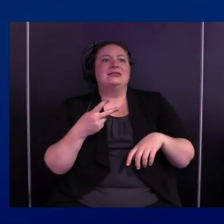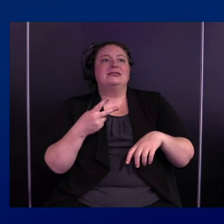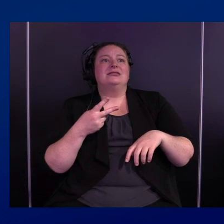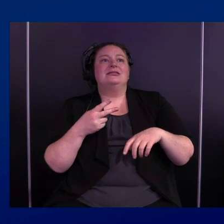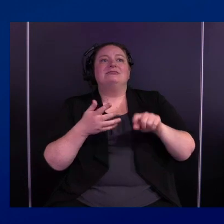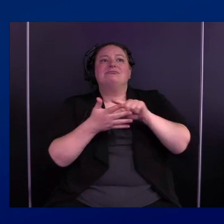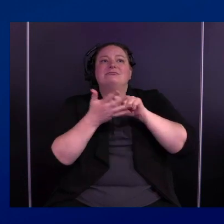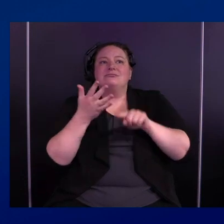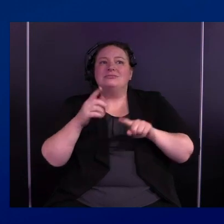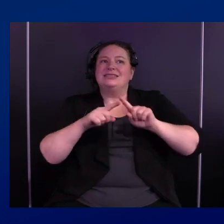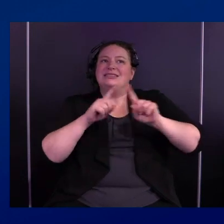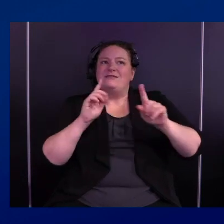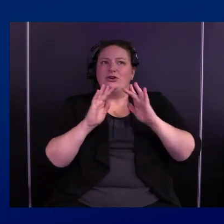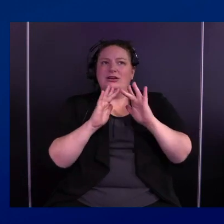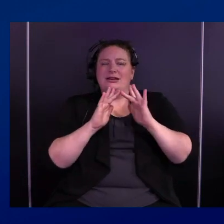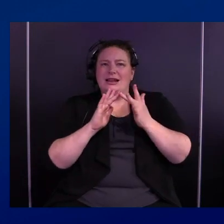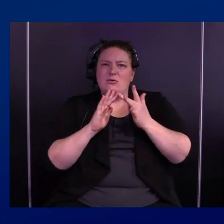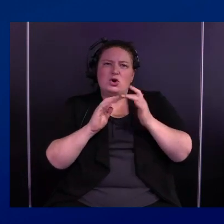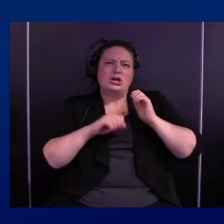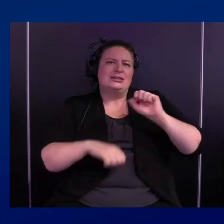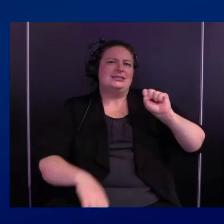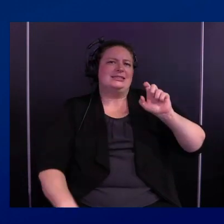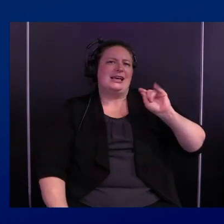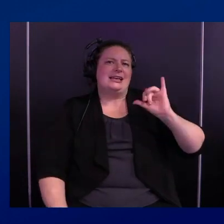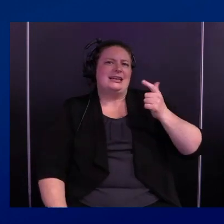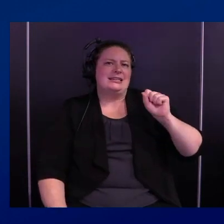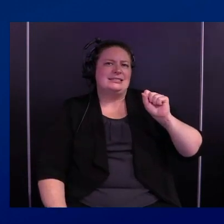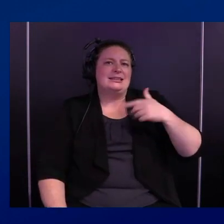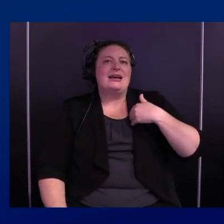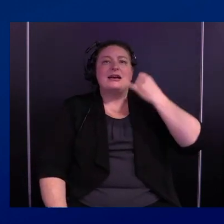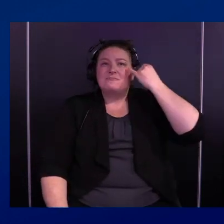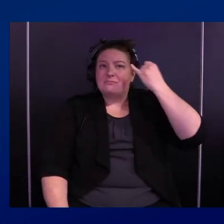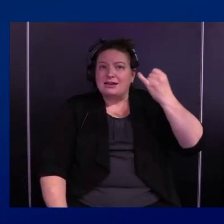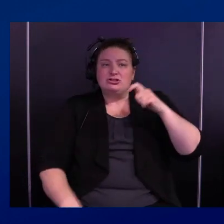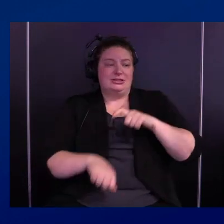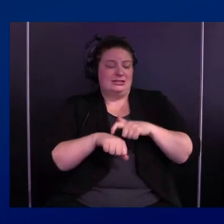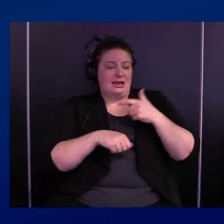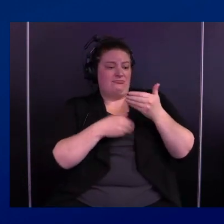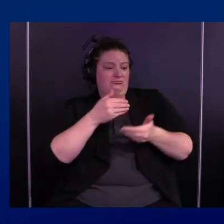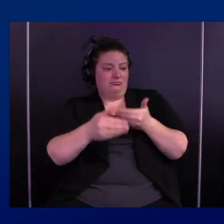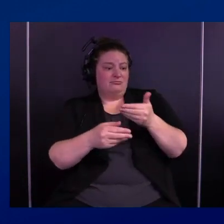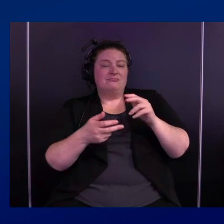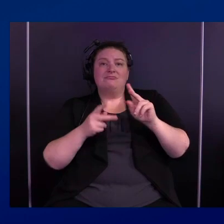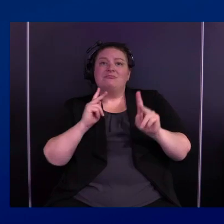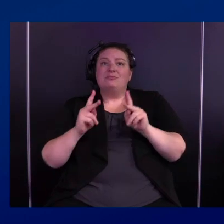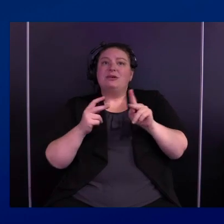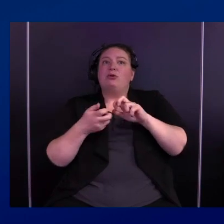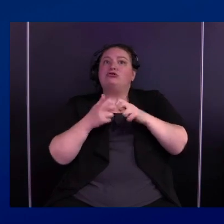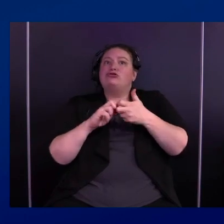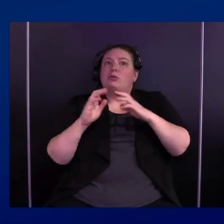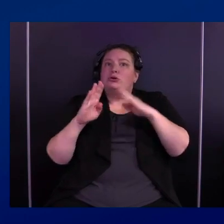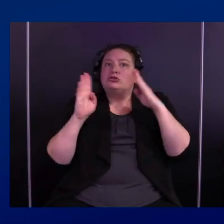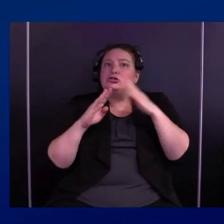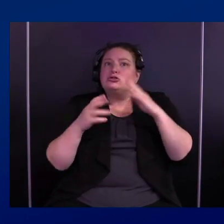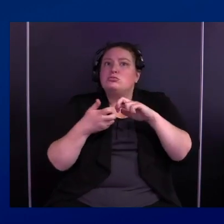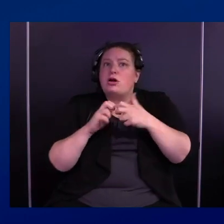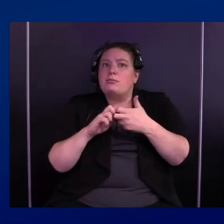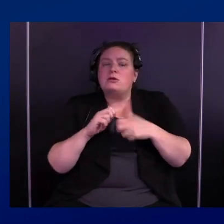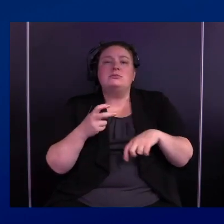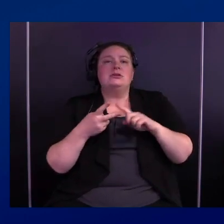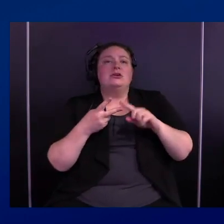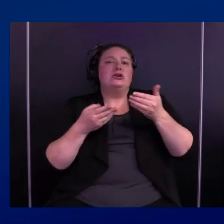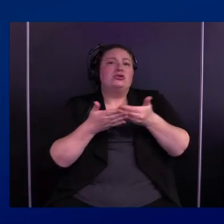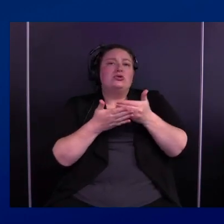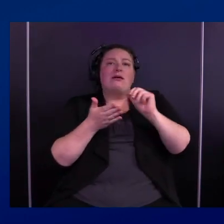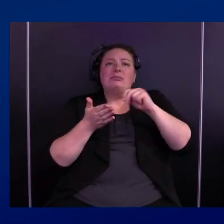different settings, network settings that I imagine as time goes on, people troubleshoot problems, new applications get installed,